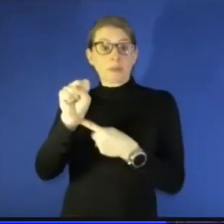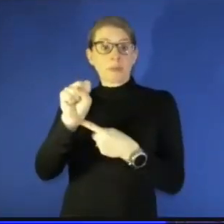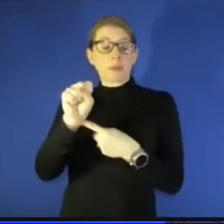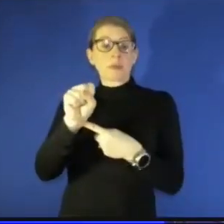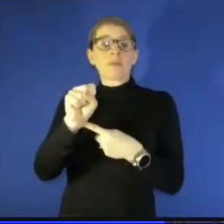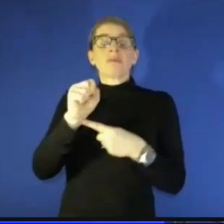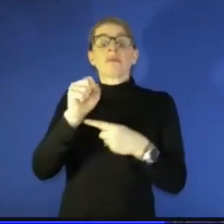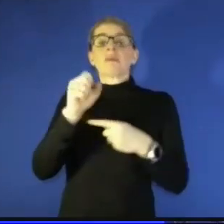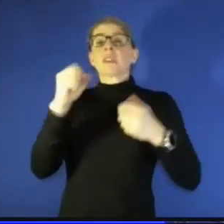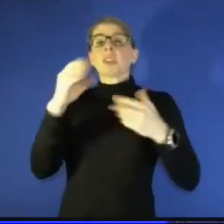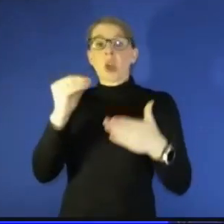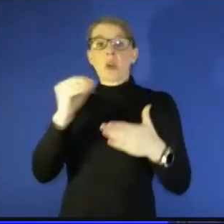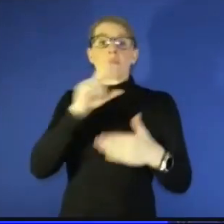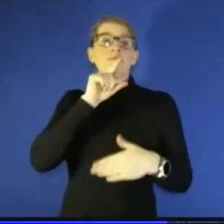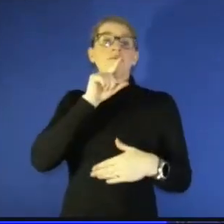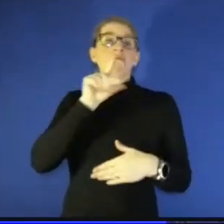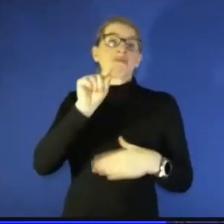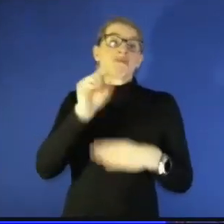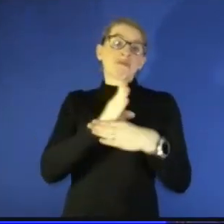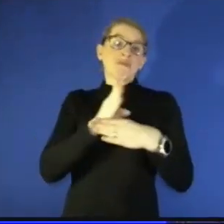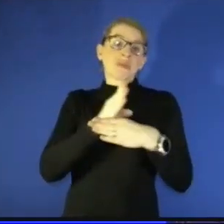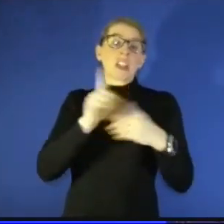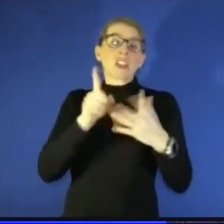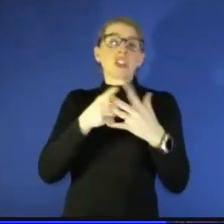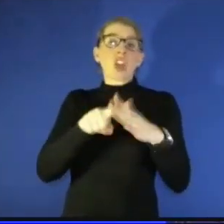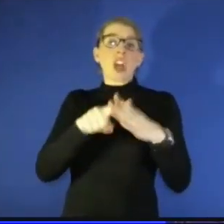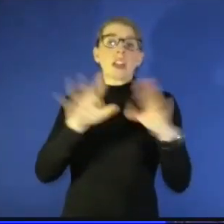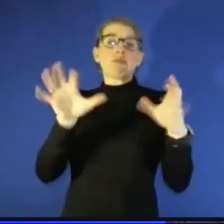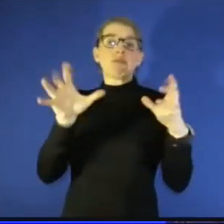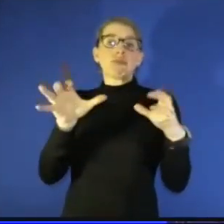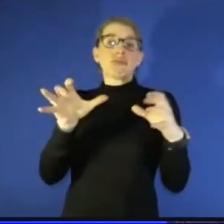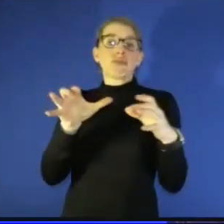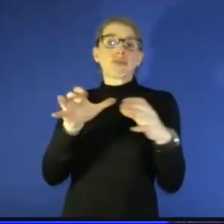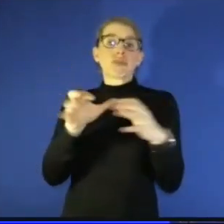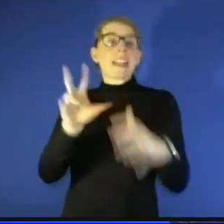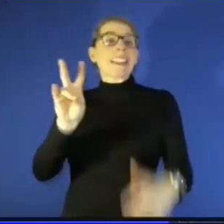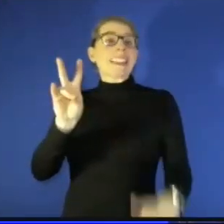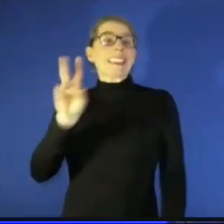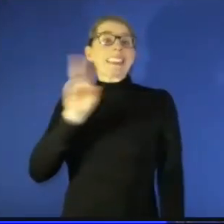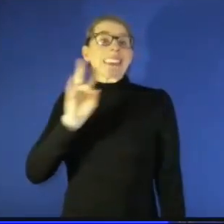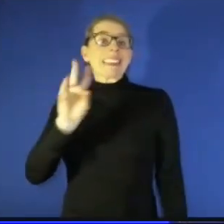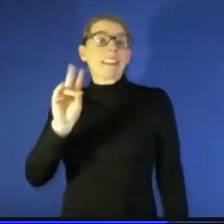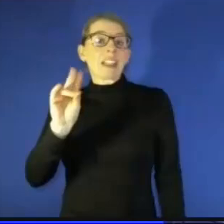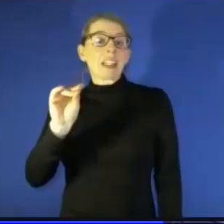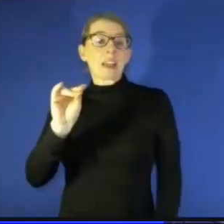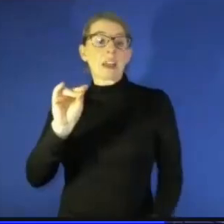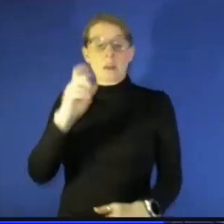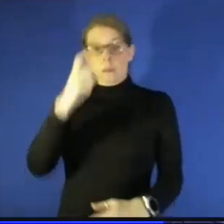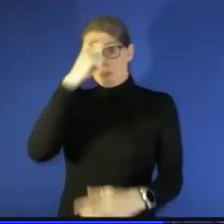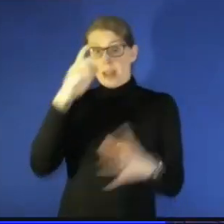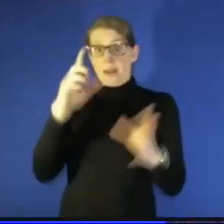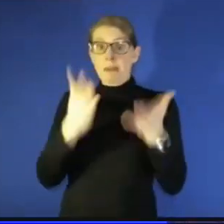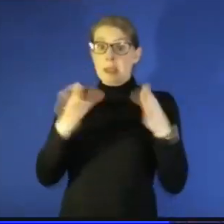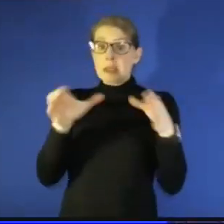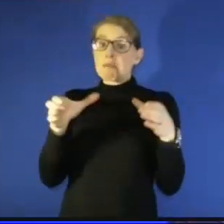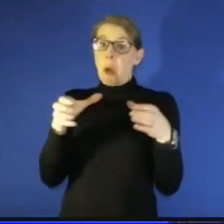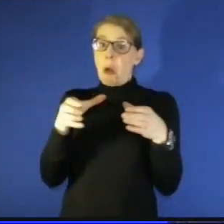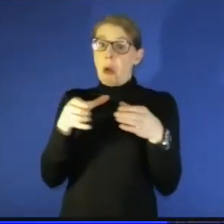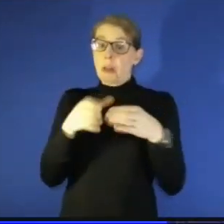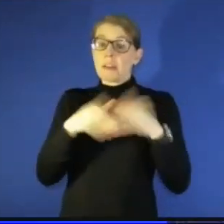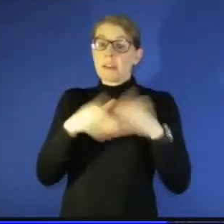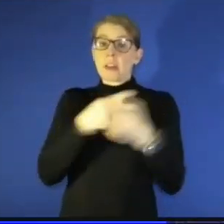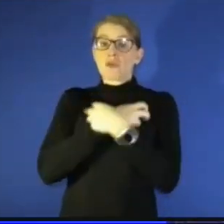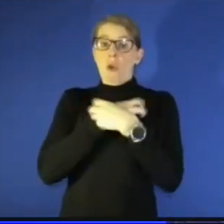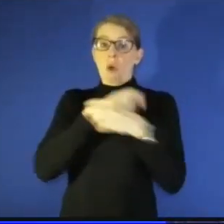starting to shrink. So that by the time you're in your 70s, the brain may be importantly smaller than the skull that is housing